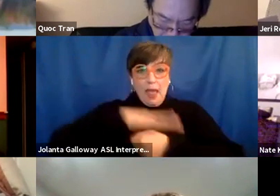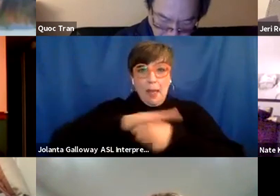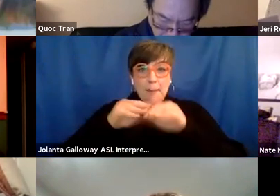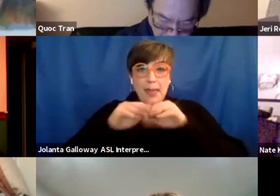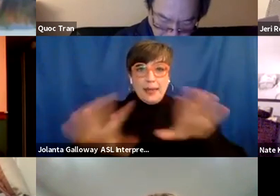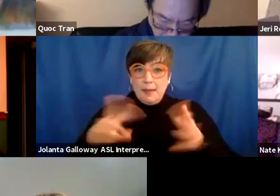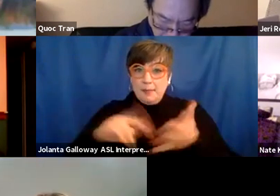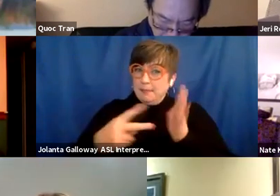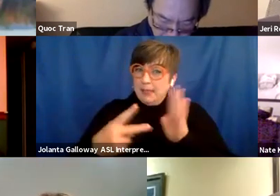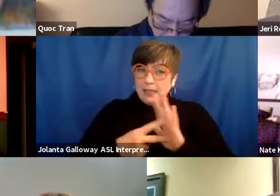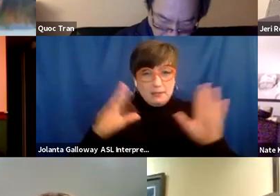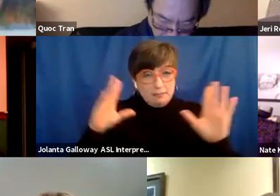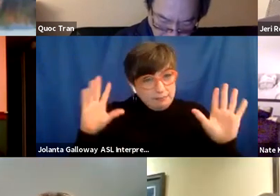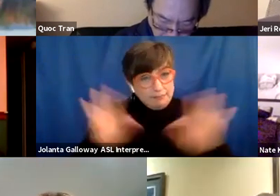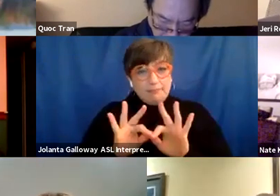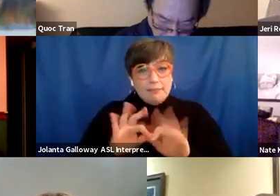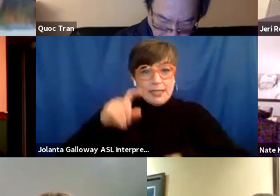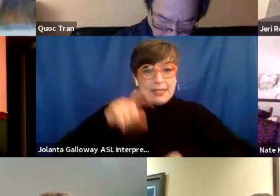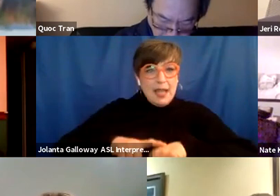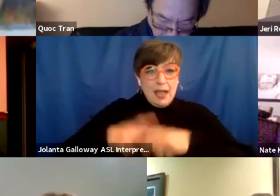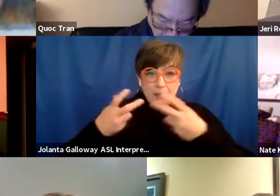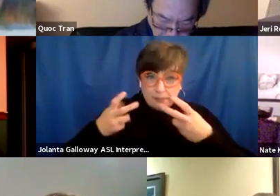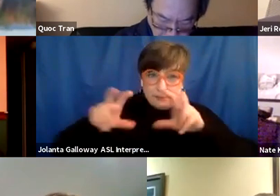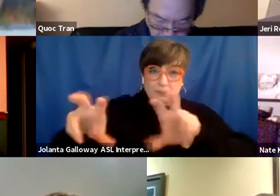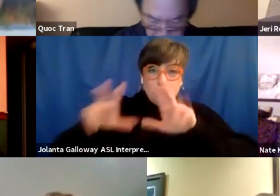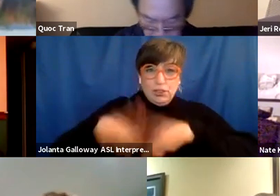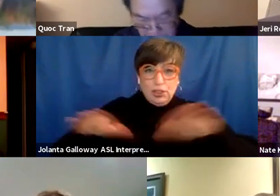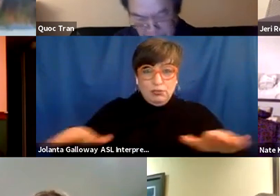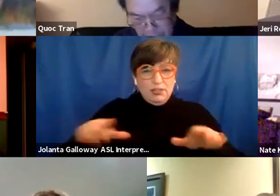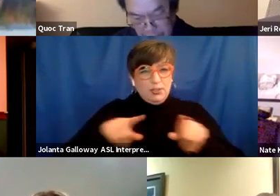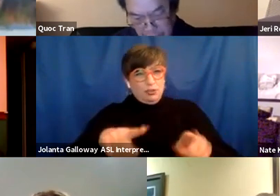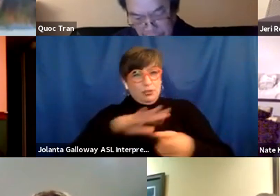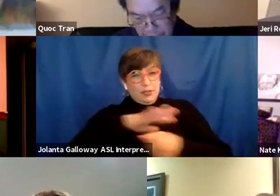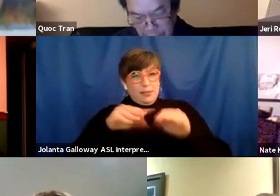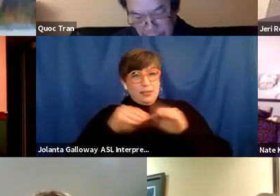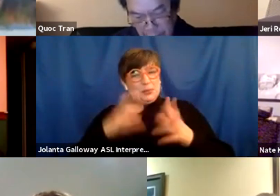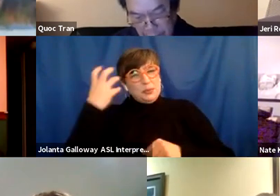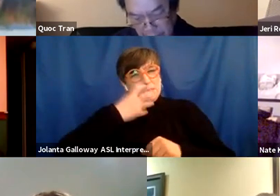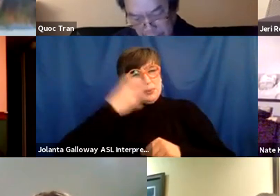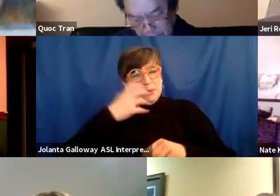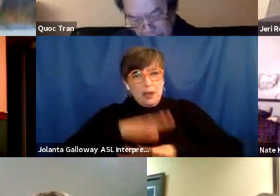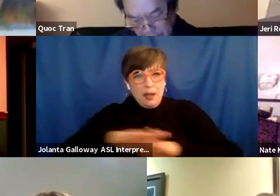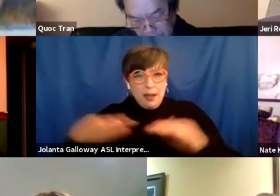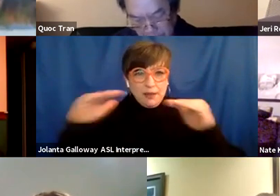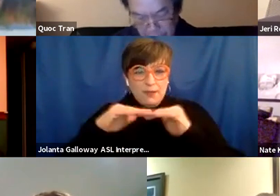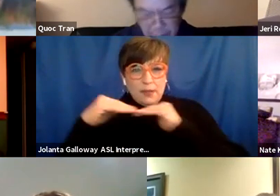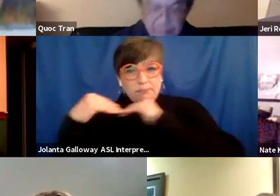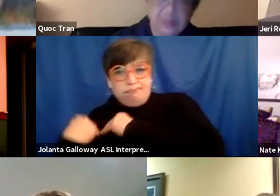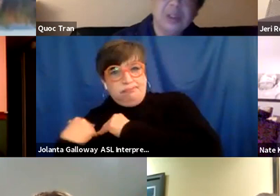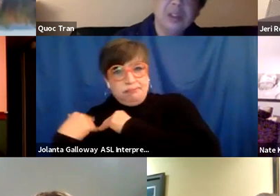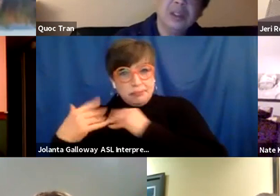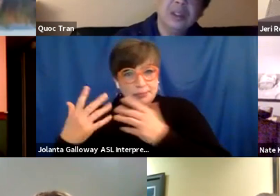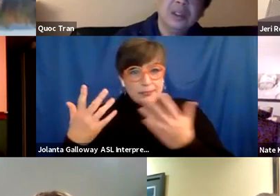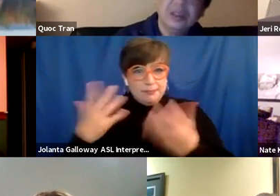historic investments in our children who have unfairly had to carry this large burden, and, you know, could